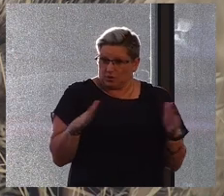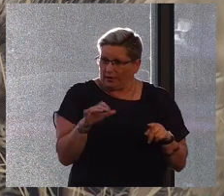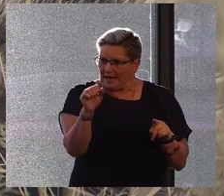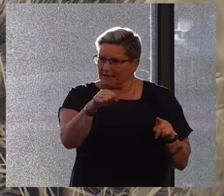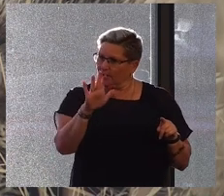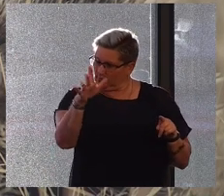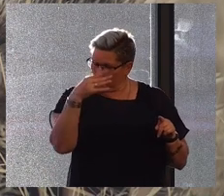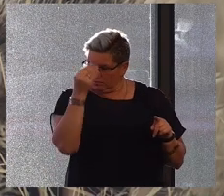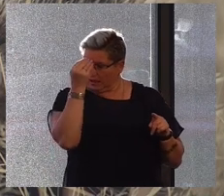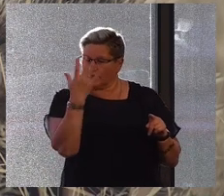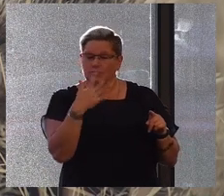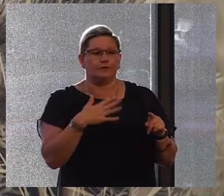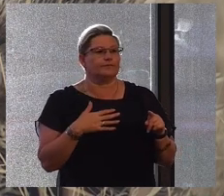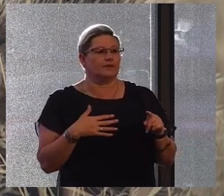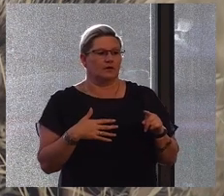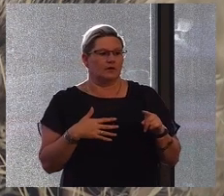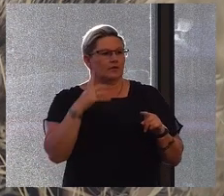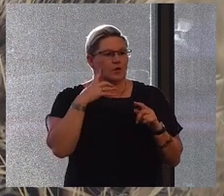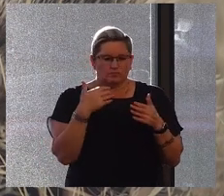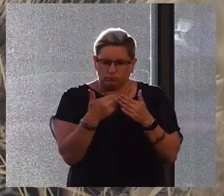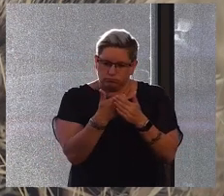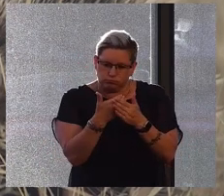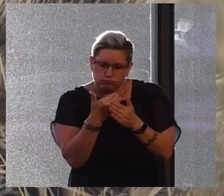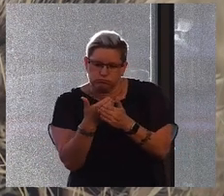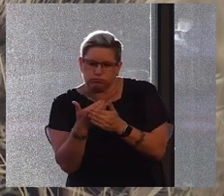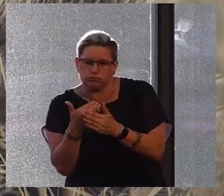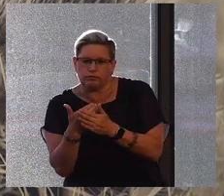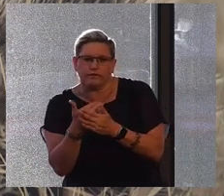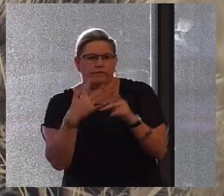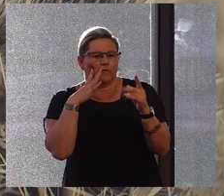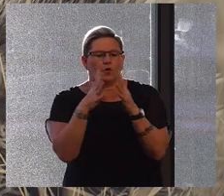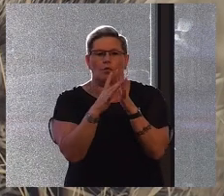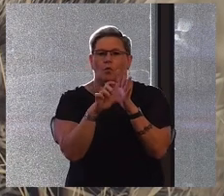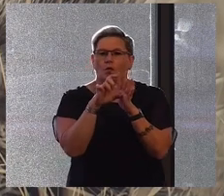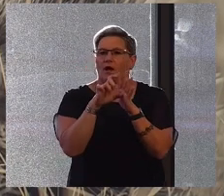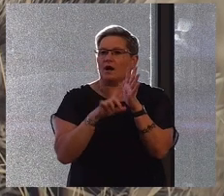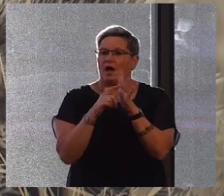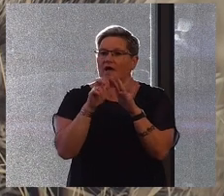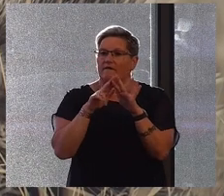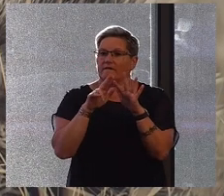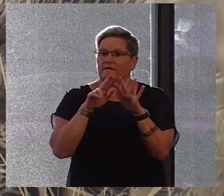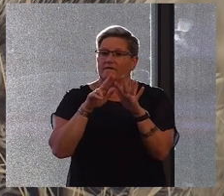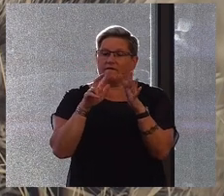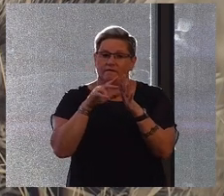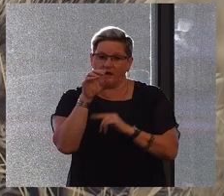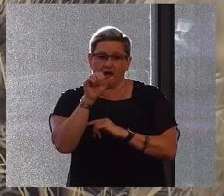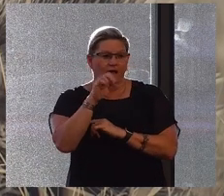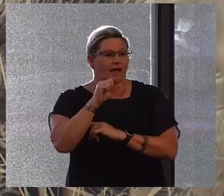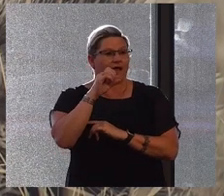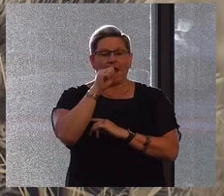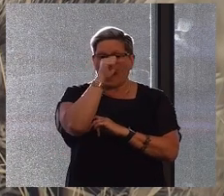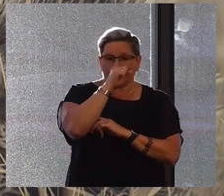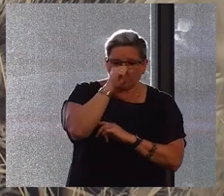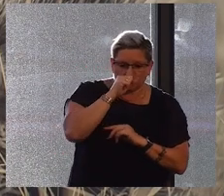to say that in terms of preserving our biodiversity and wildlife, to say to you in this room it's an